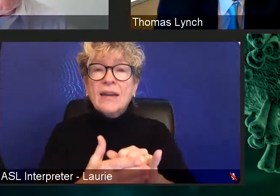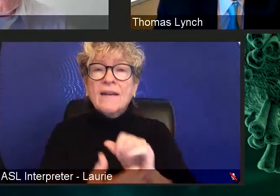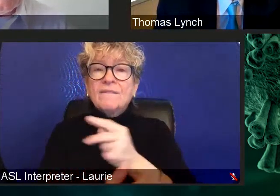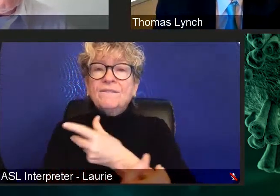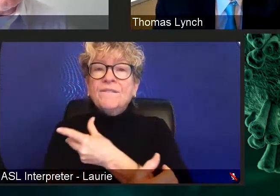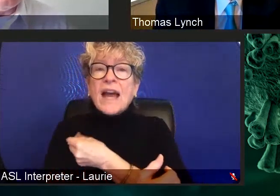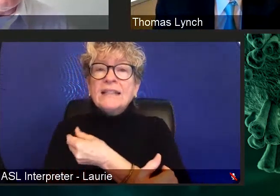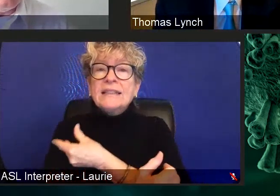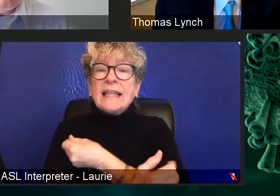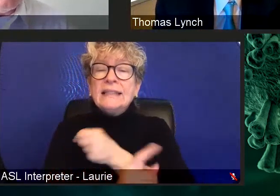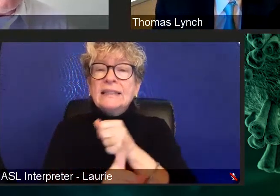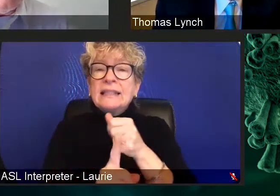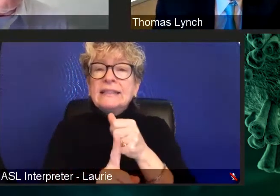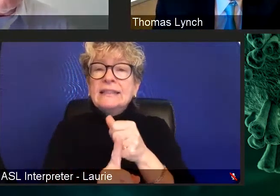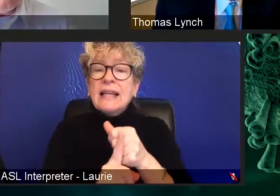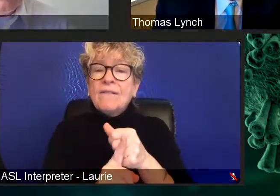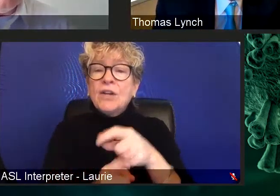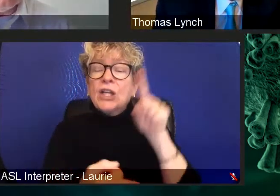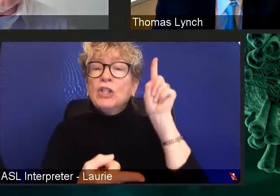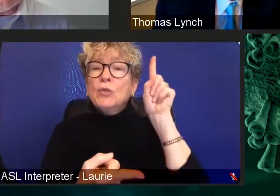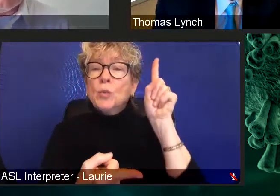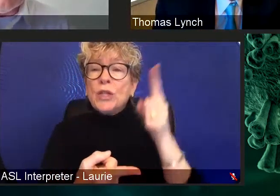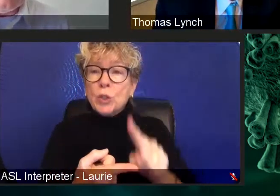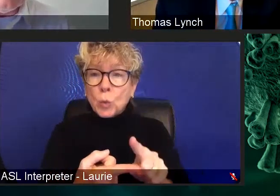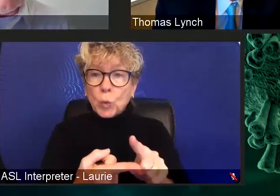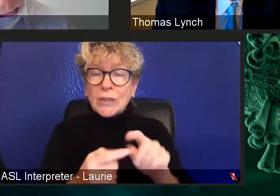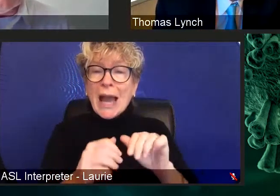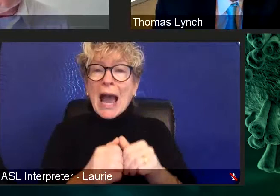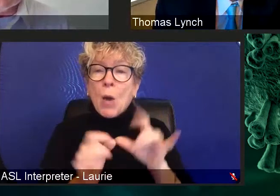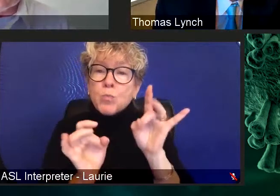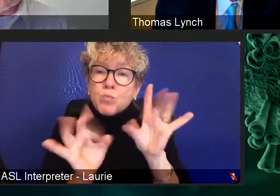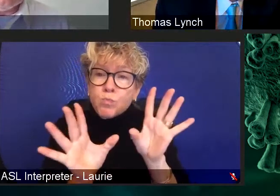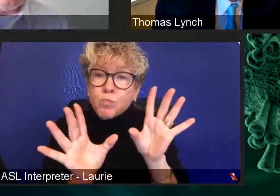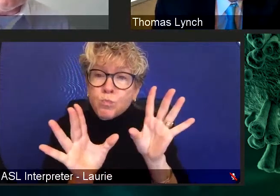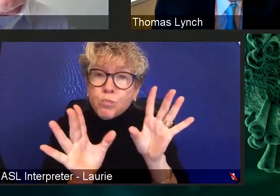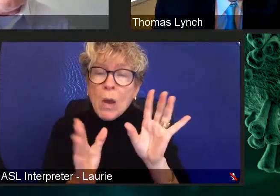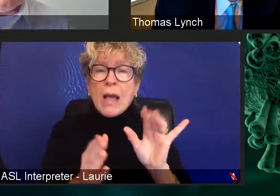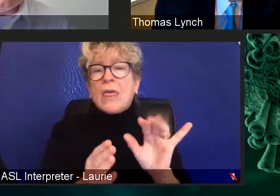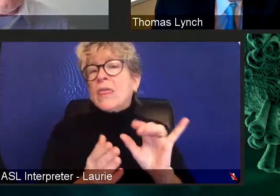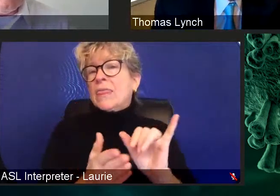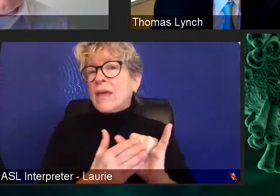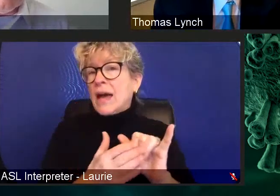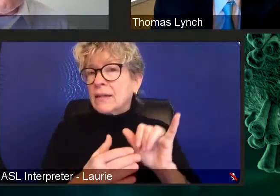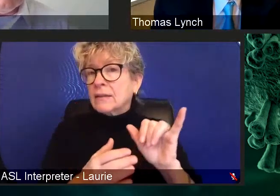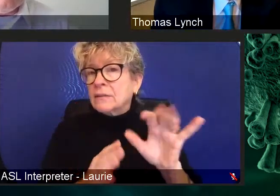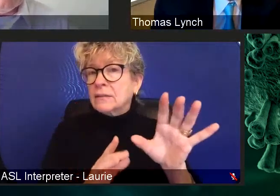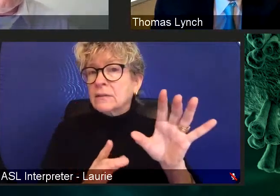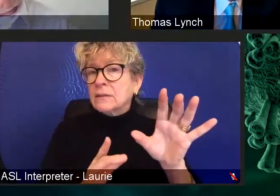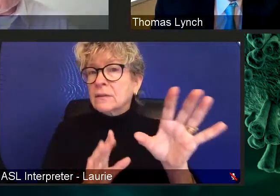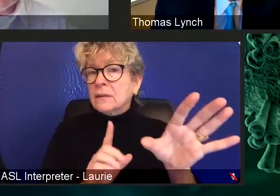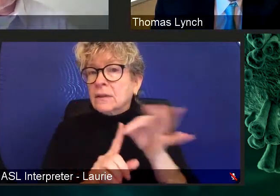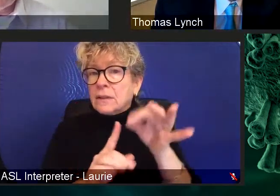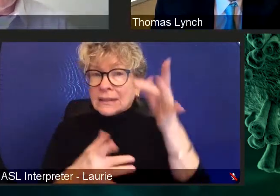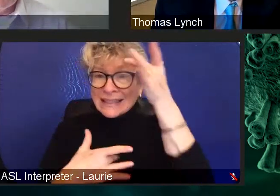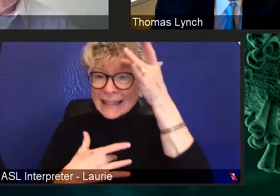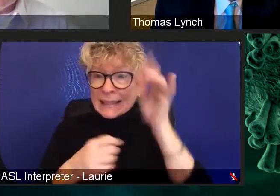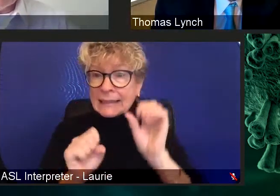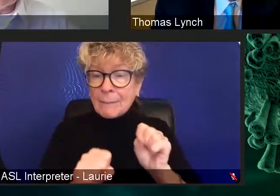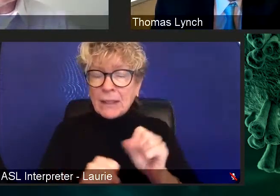vaccines reducing severity of disease. And the efficacy of those 3 vaccines that are out there and available for